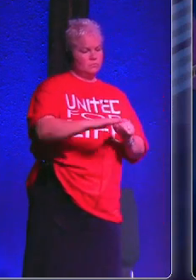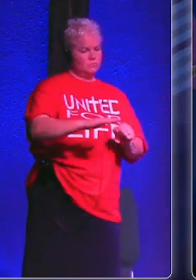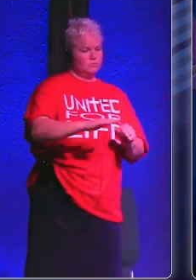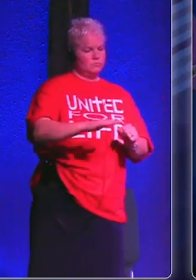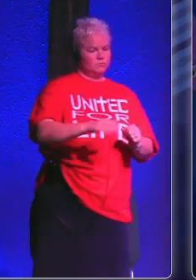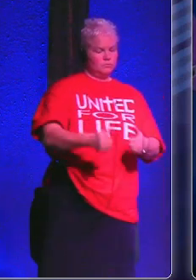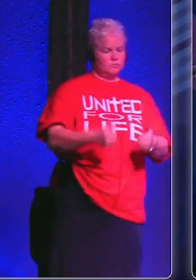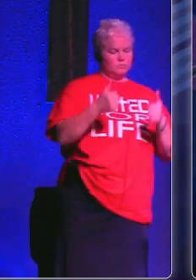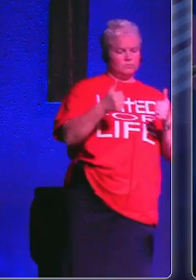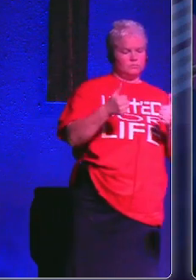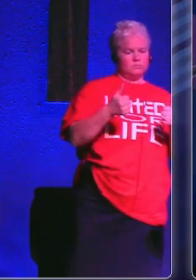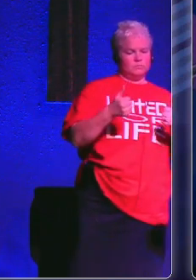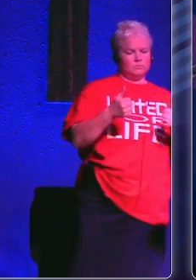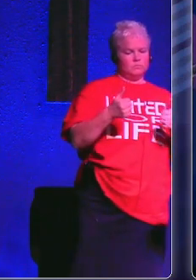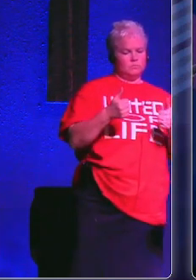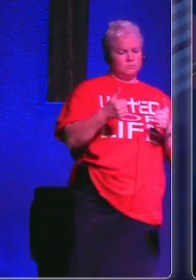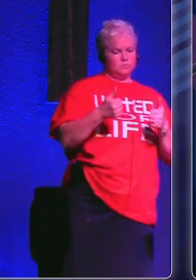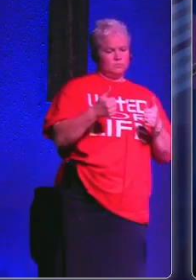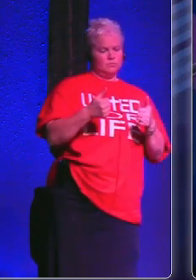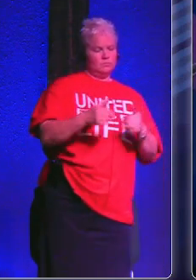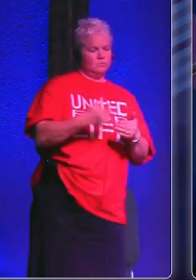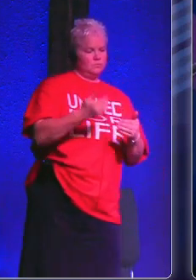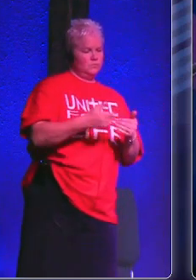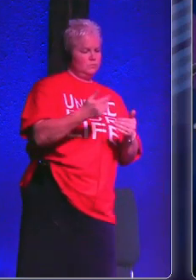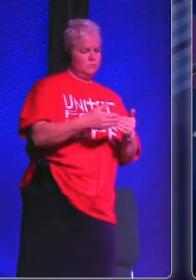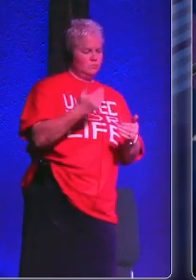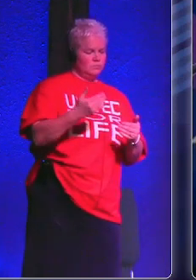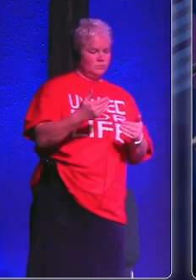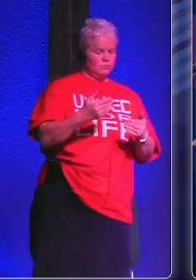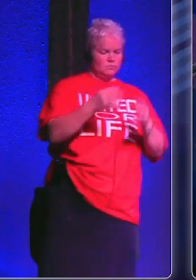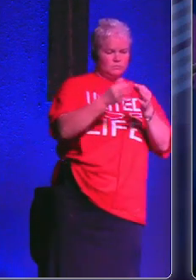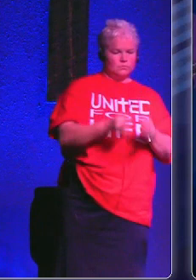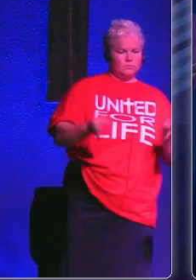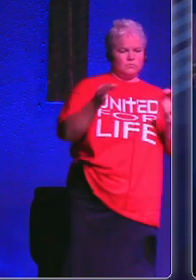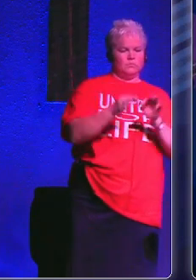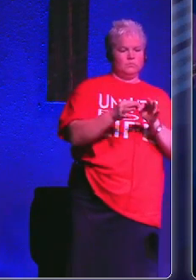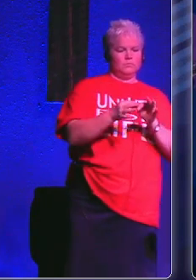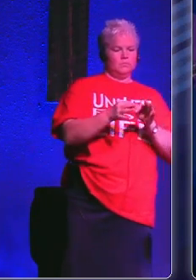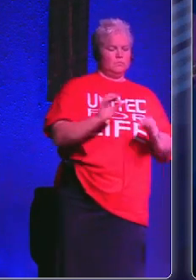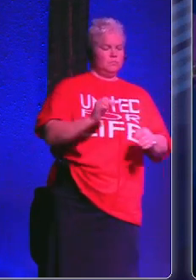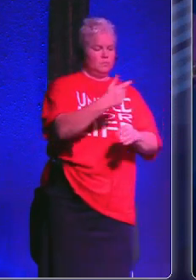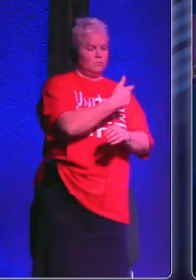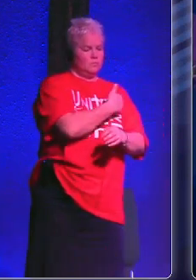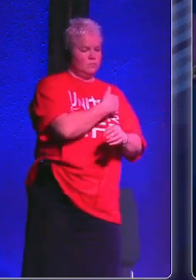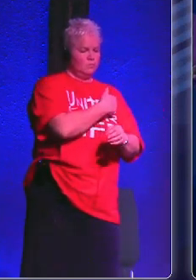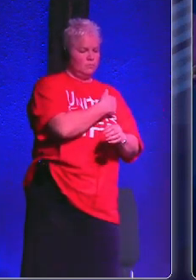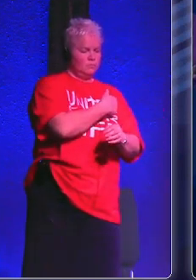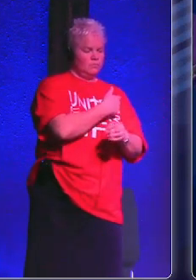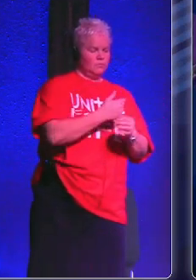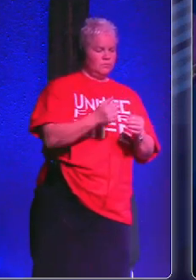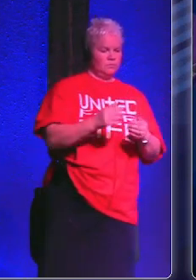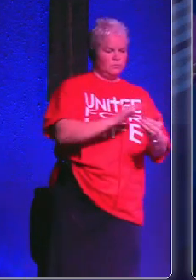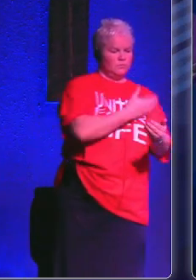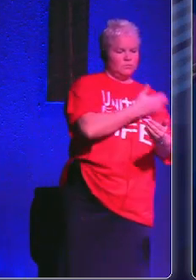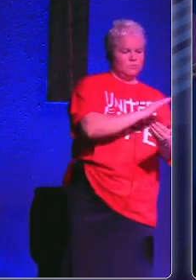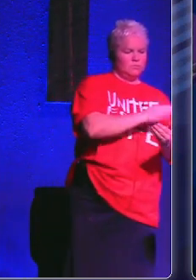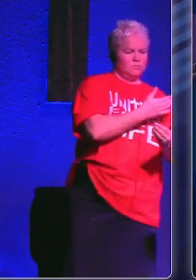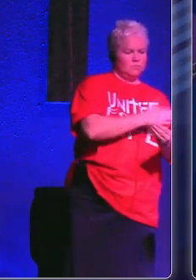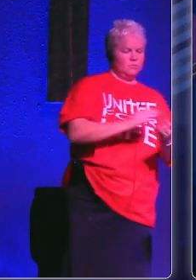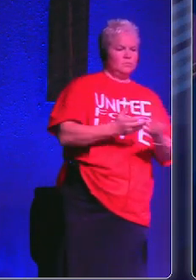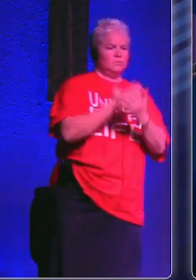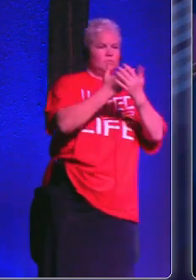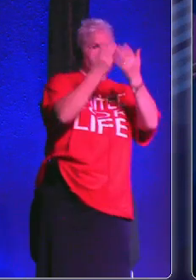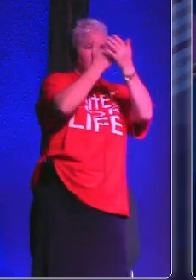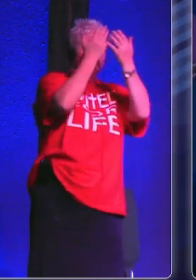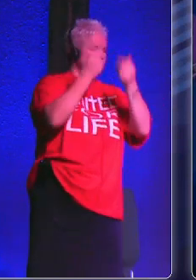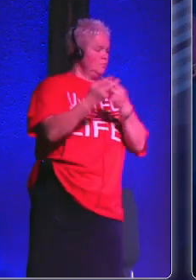fully into your life? Again, not the easy route, but the important route. So as we close, we're going to sing a song about